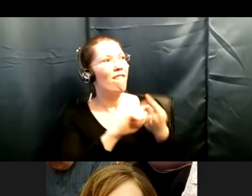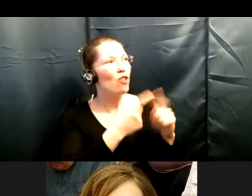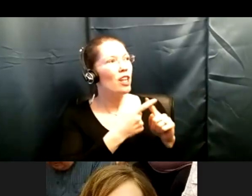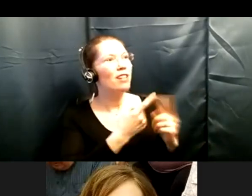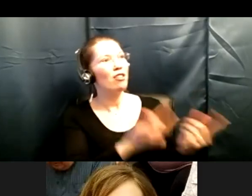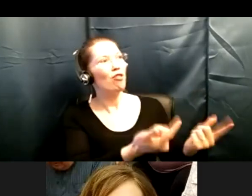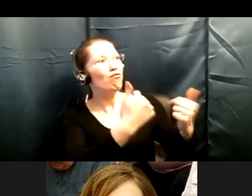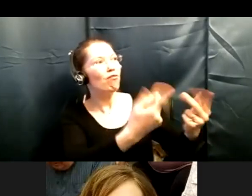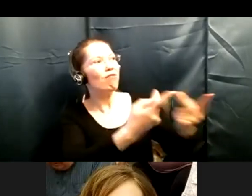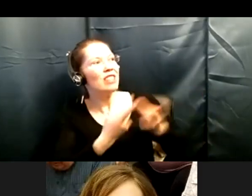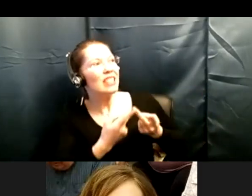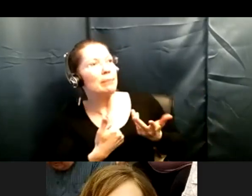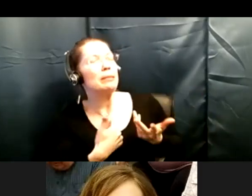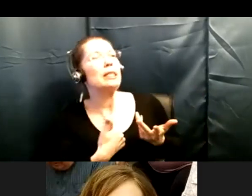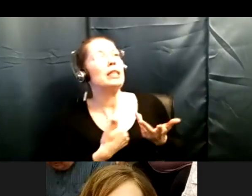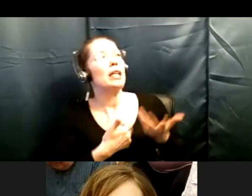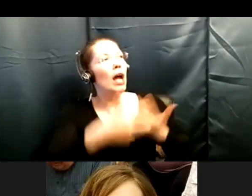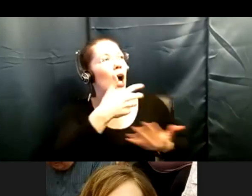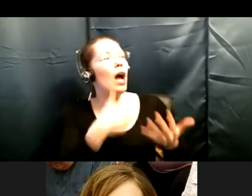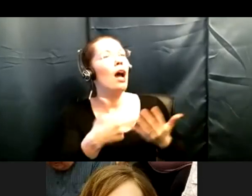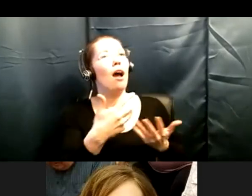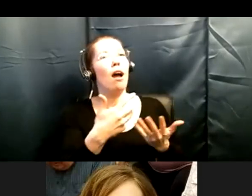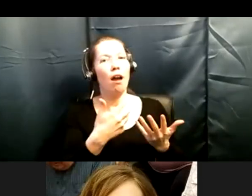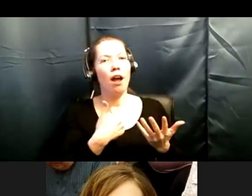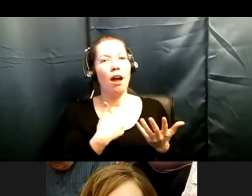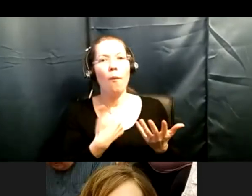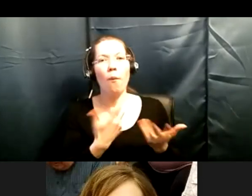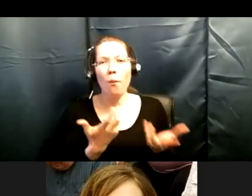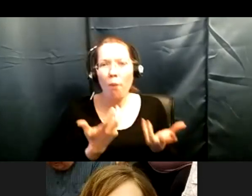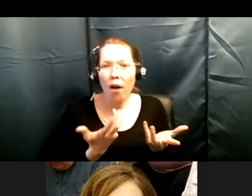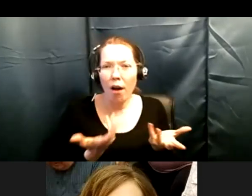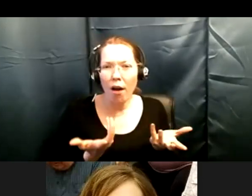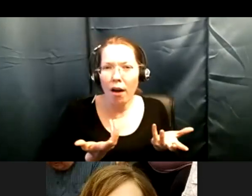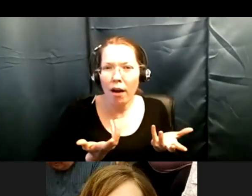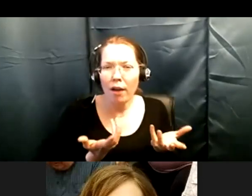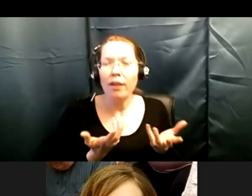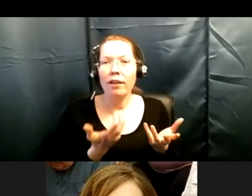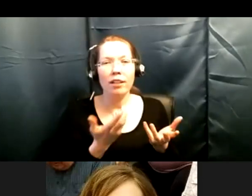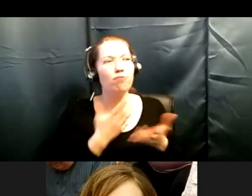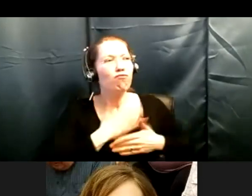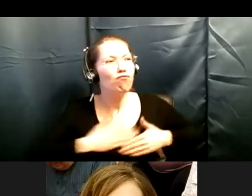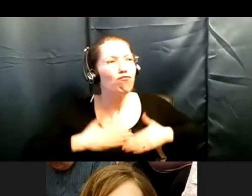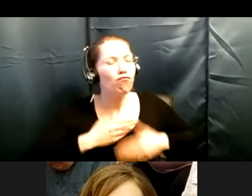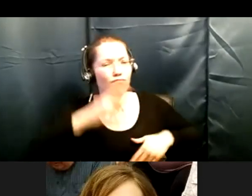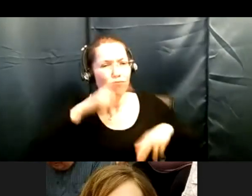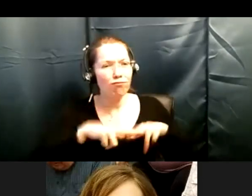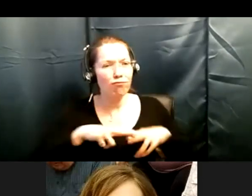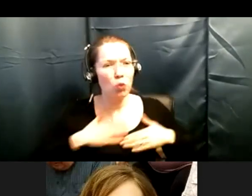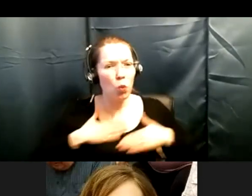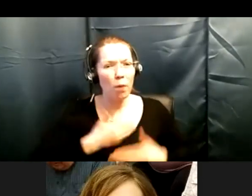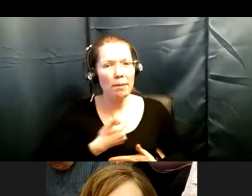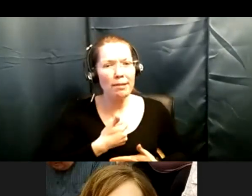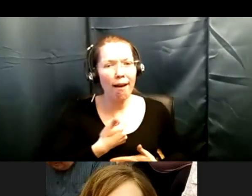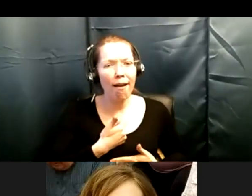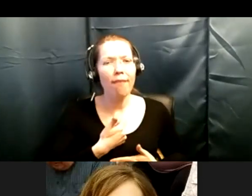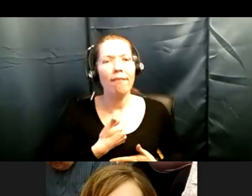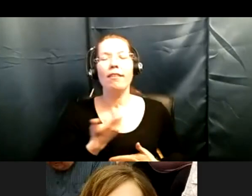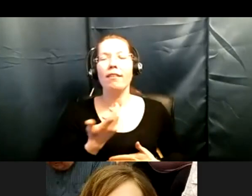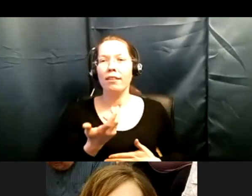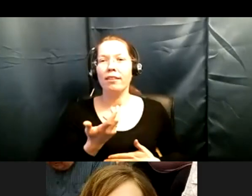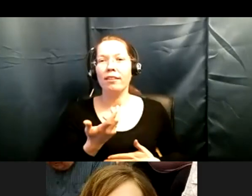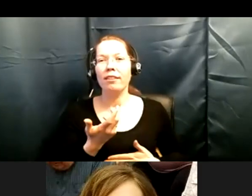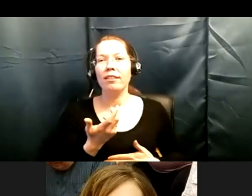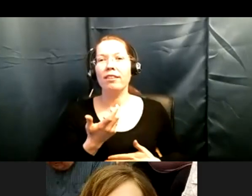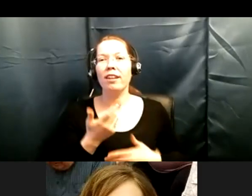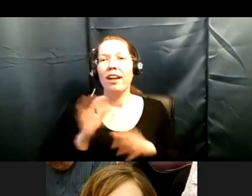come over and say, oh, let's have some fun. So, and did you hear family